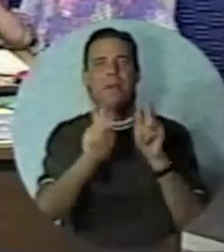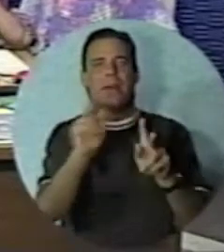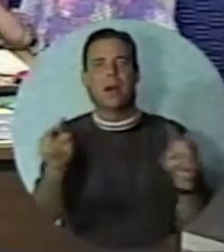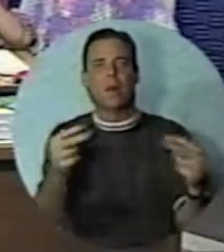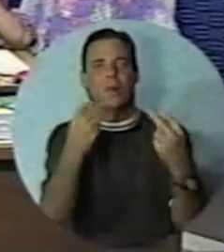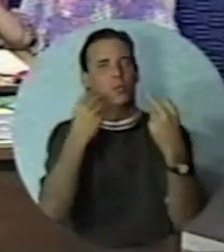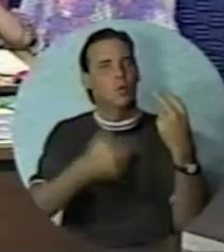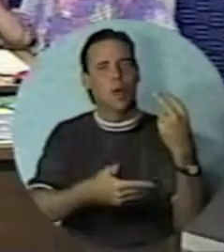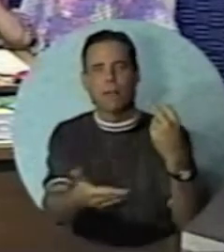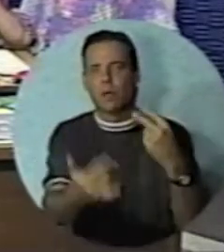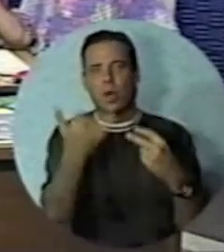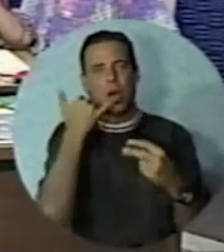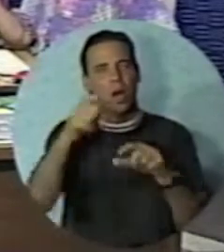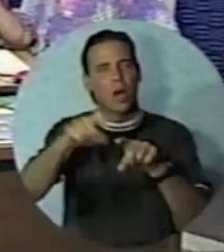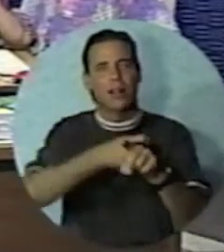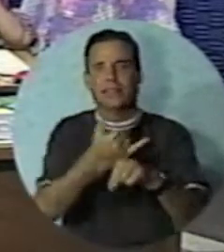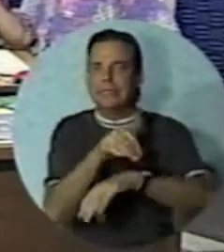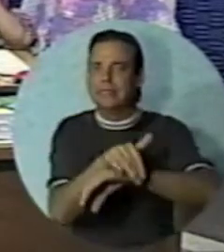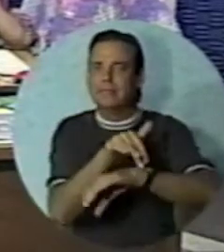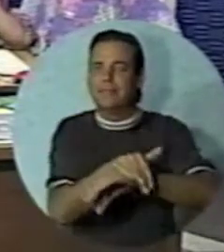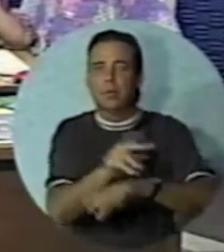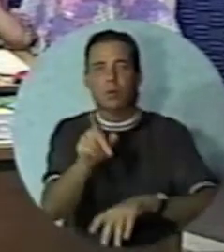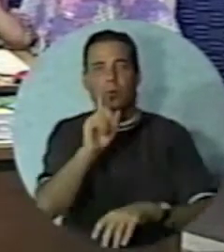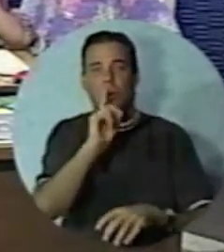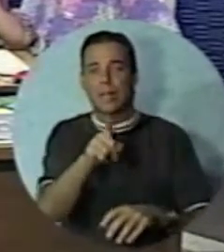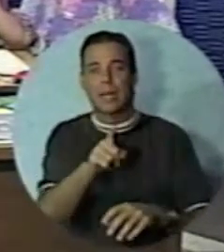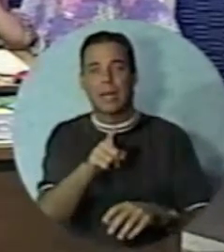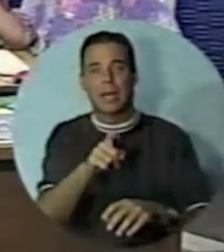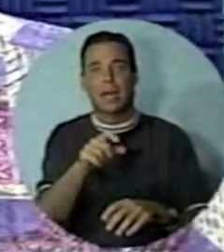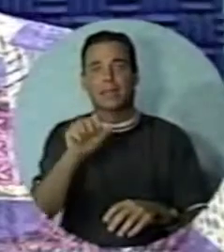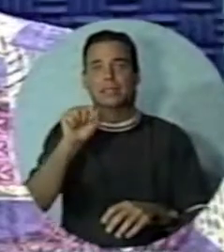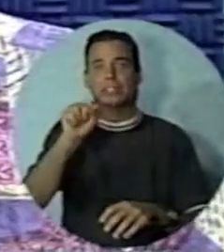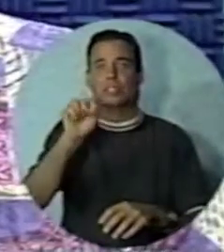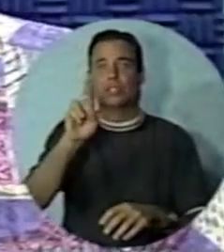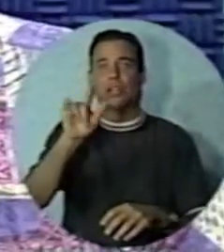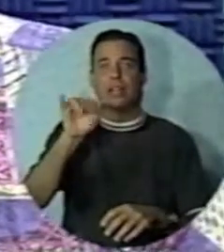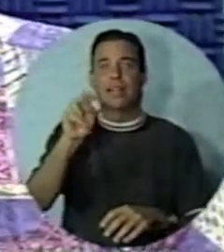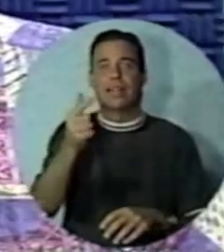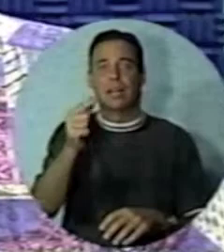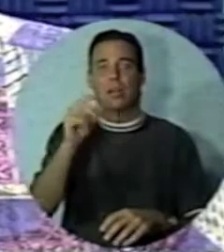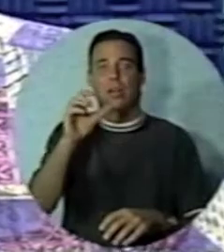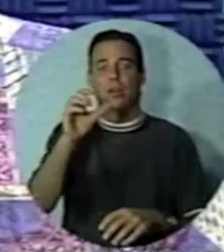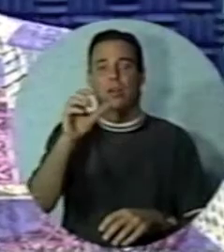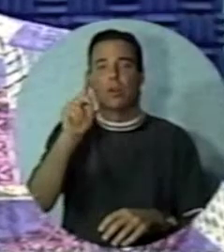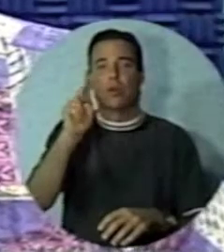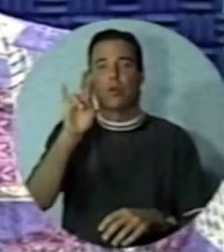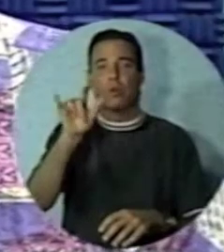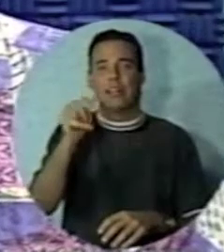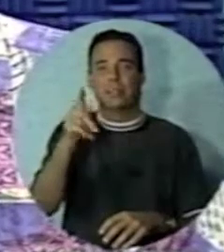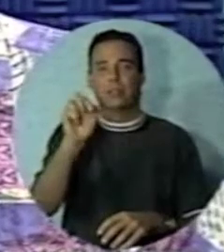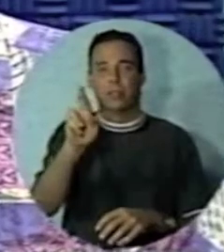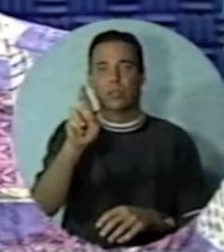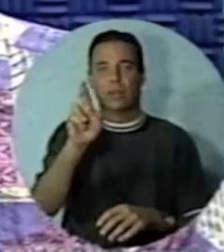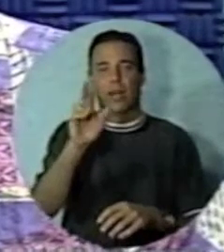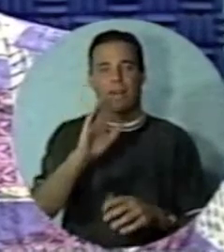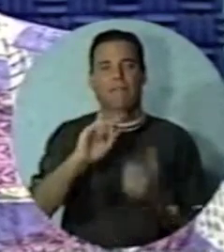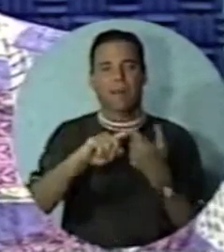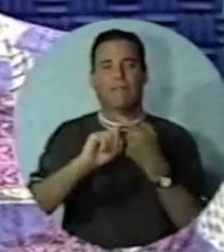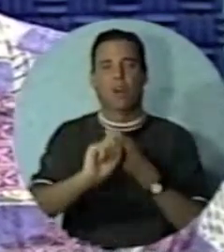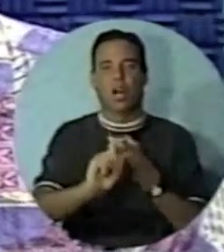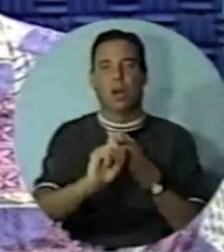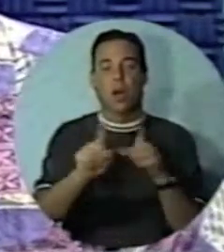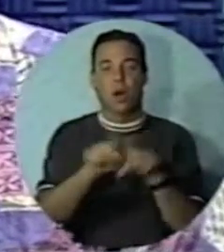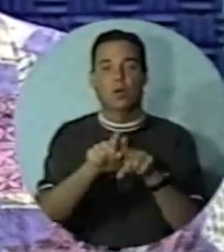watching that they are welcome to phone in this evening. In fact, Sterling Chrysler, a friend of ours who is also with the Aloha Stack,